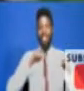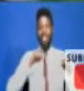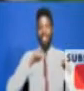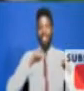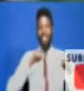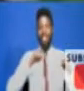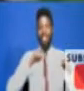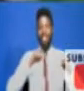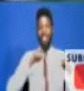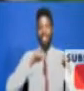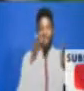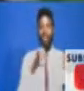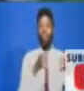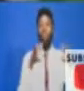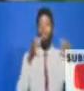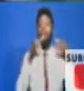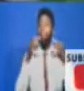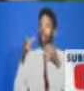where I am